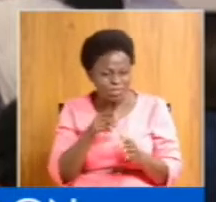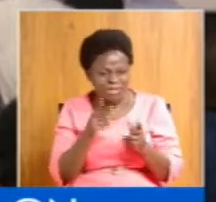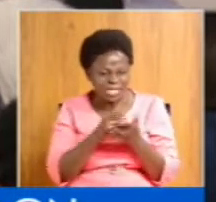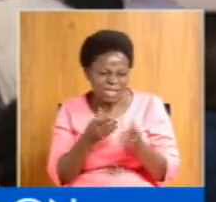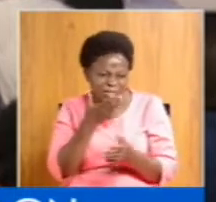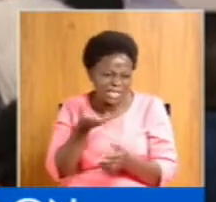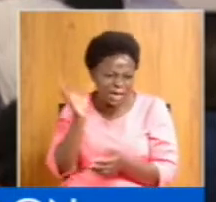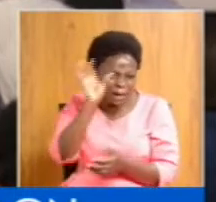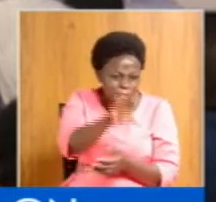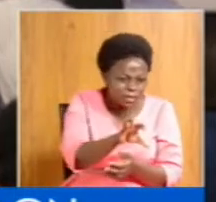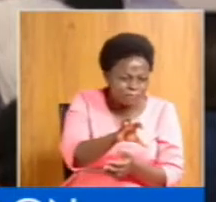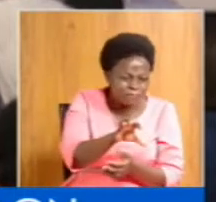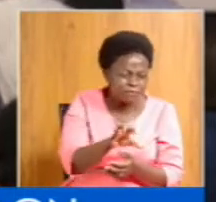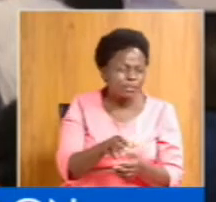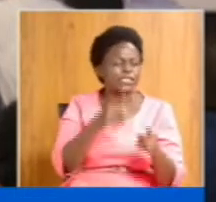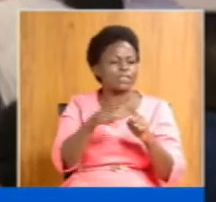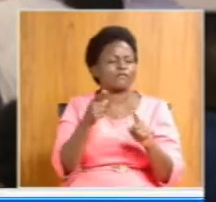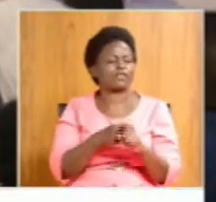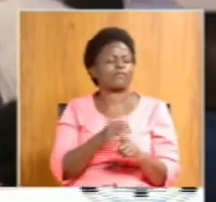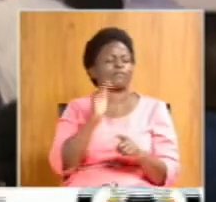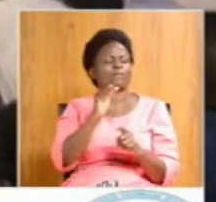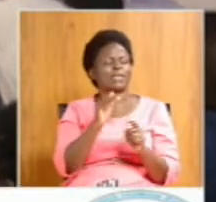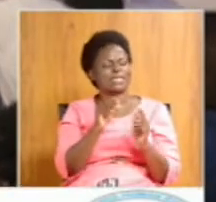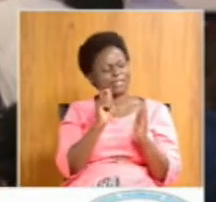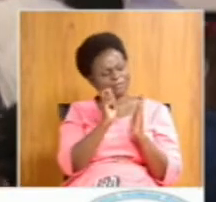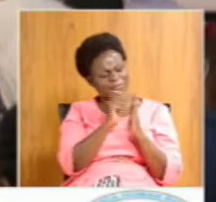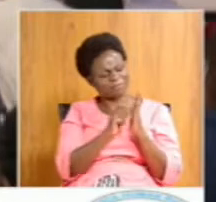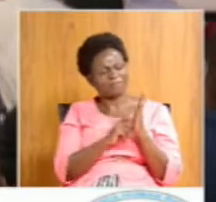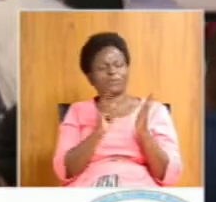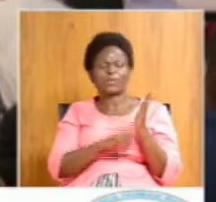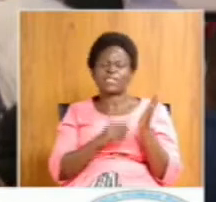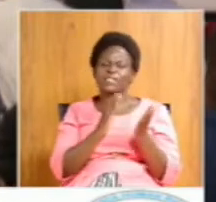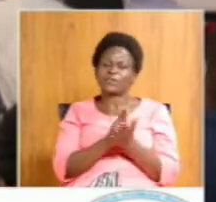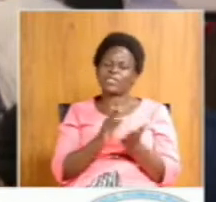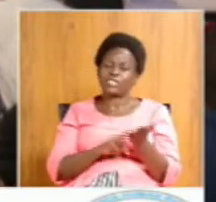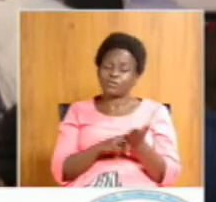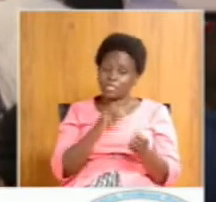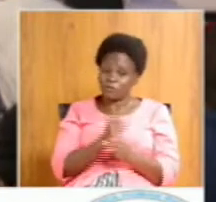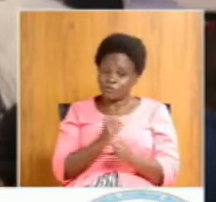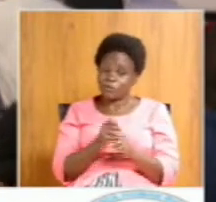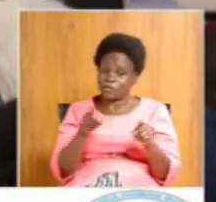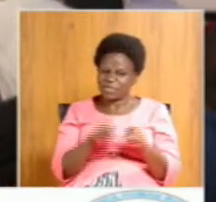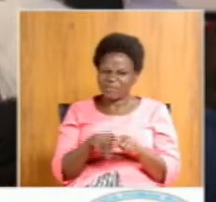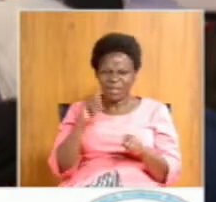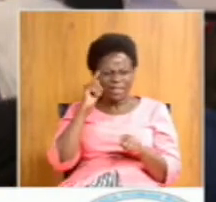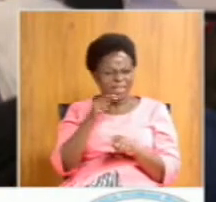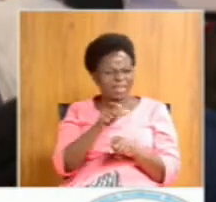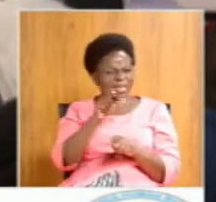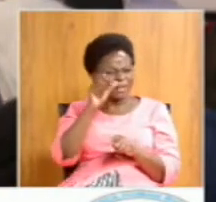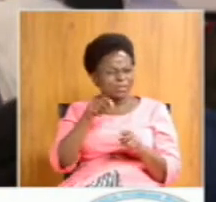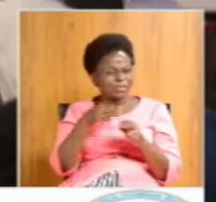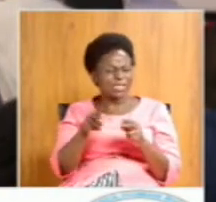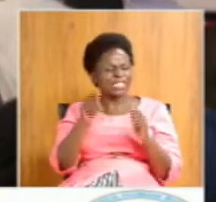which is different from demanding stating what is rightly yours. And if we do that, I don't think anybody is going to